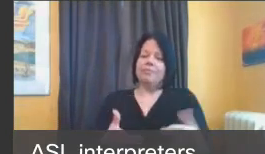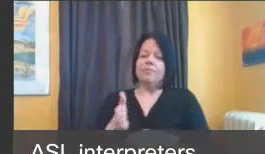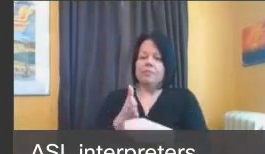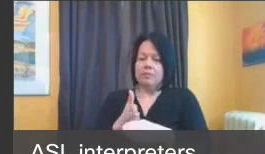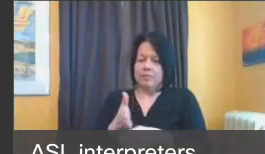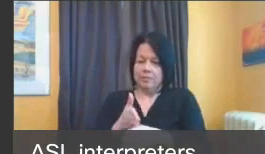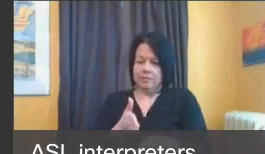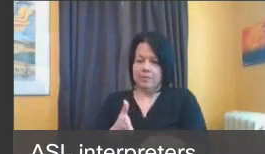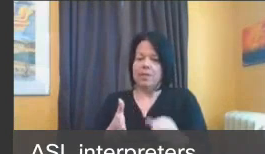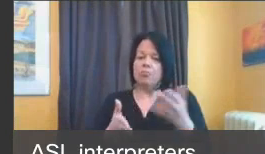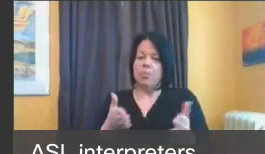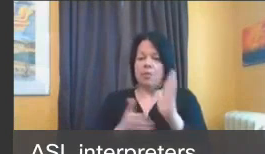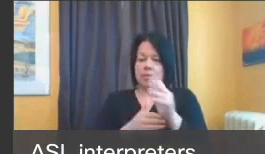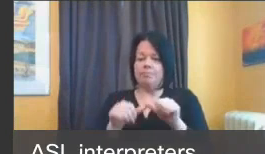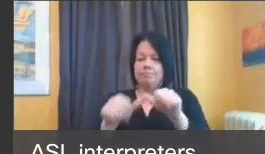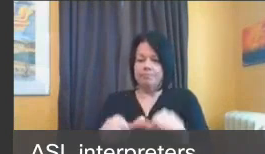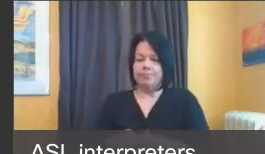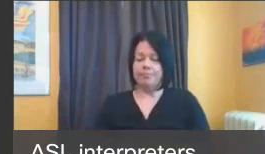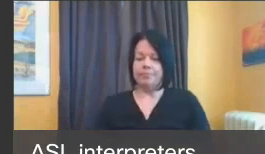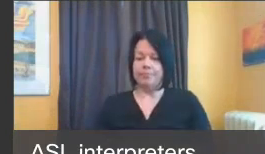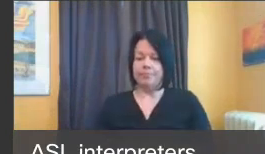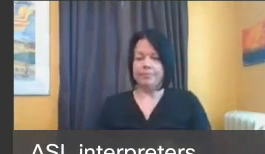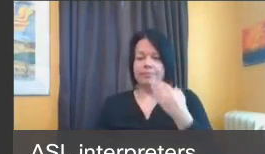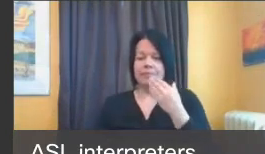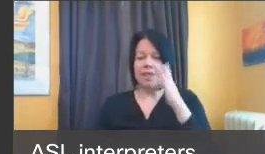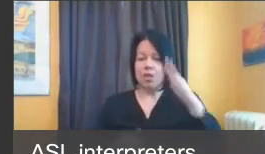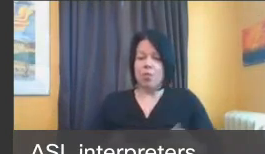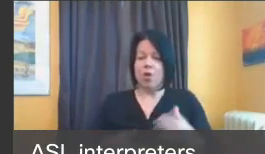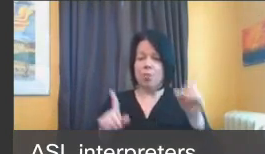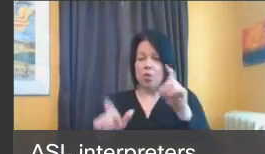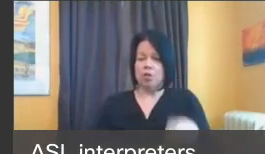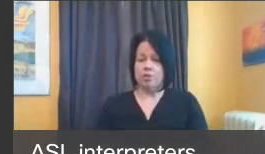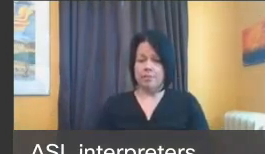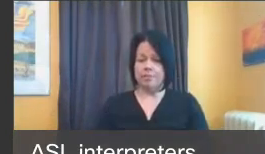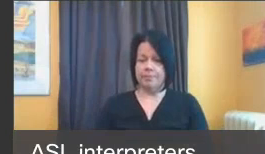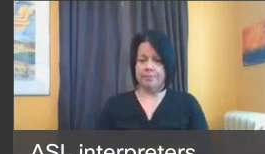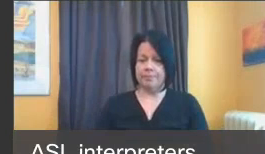this trend will continue well into the future. Thank you, and I welcome your questions.